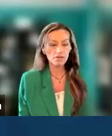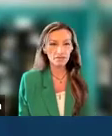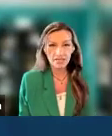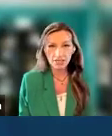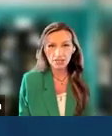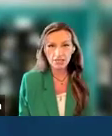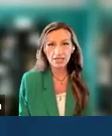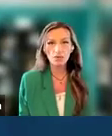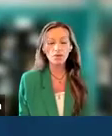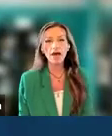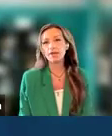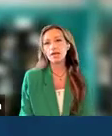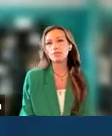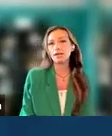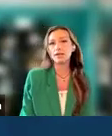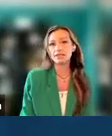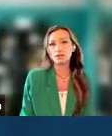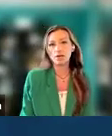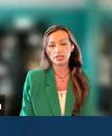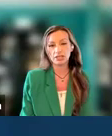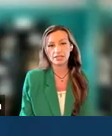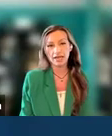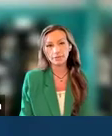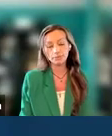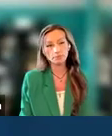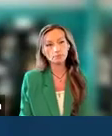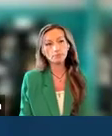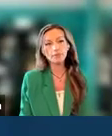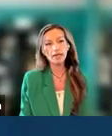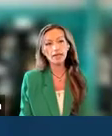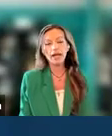the use of THC when that became legalized in Washington State.